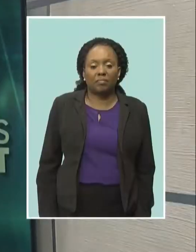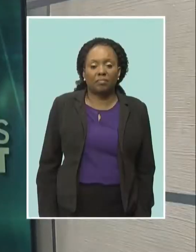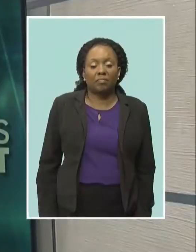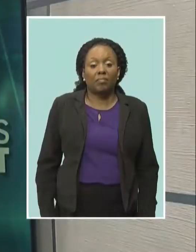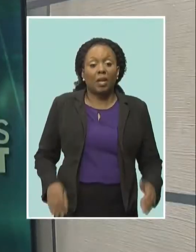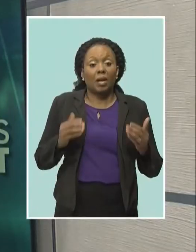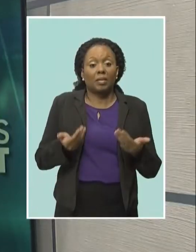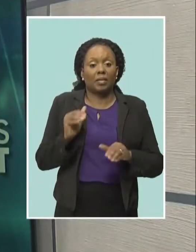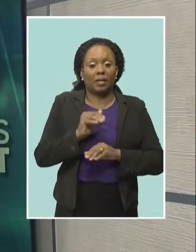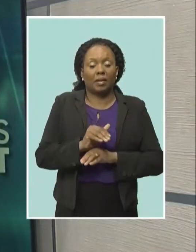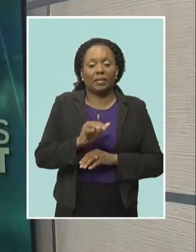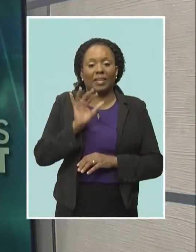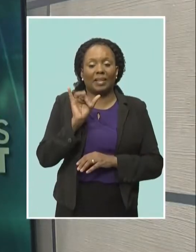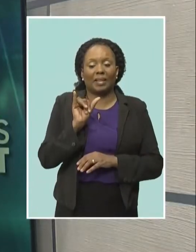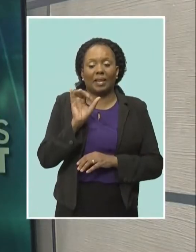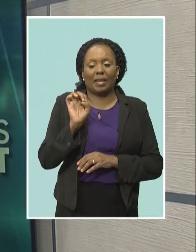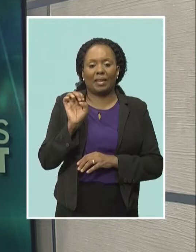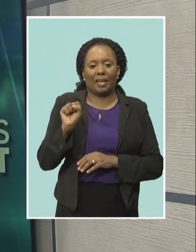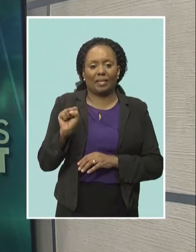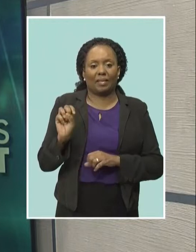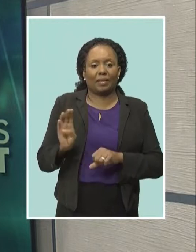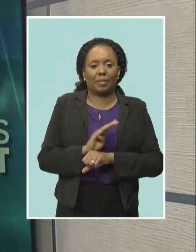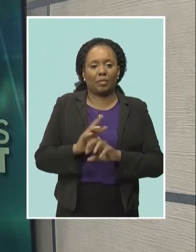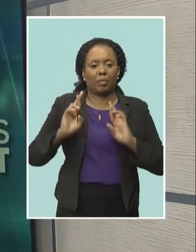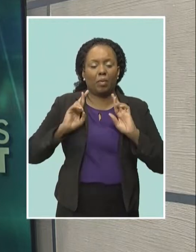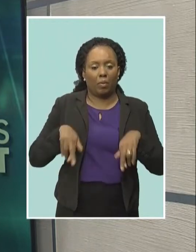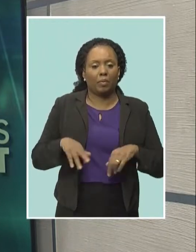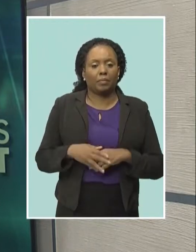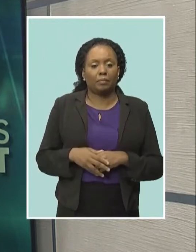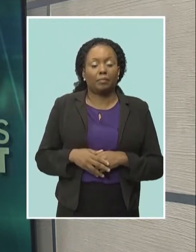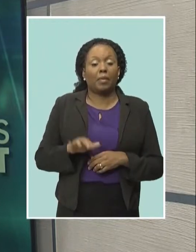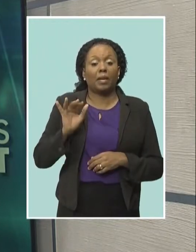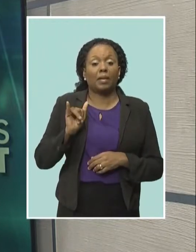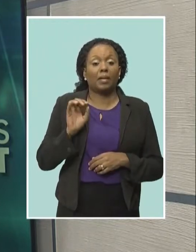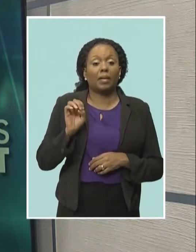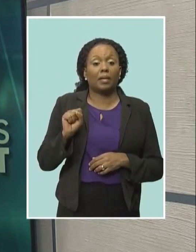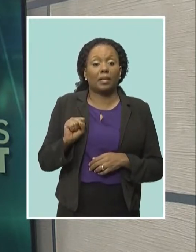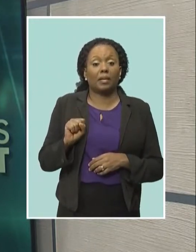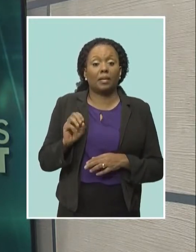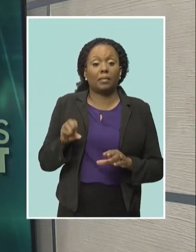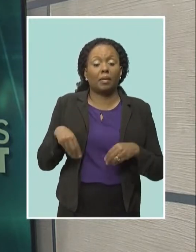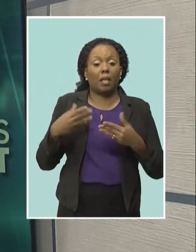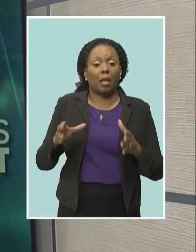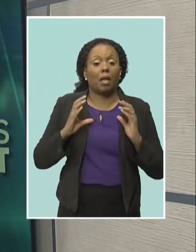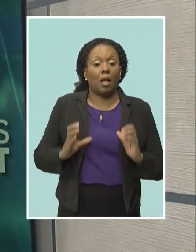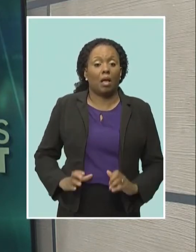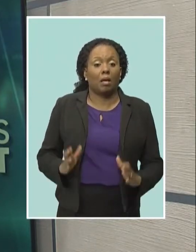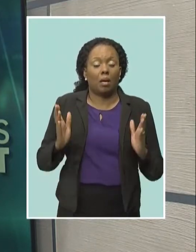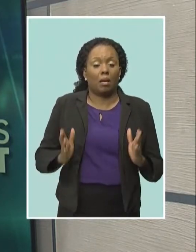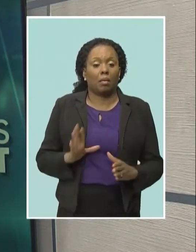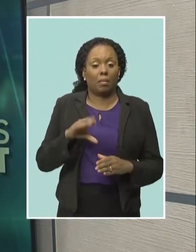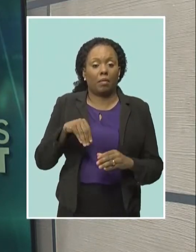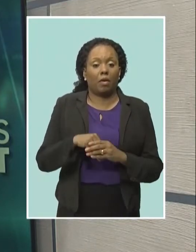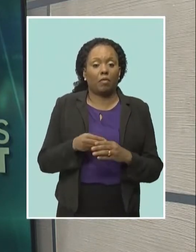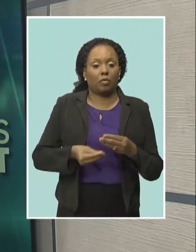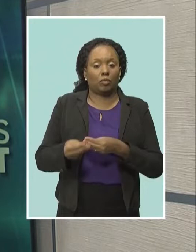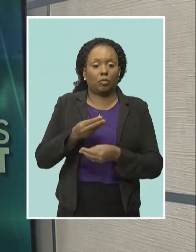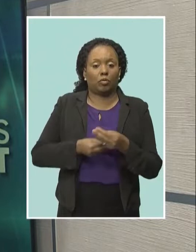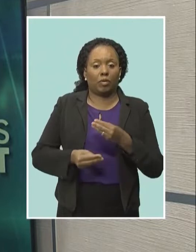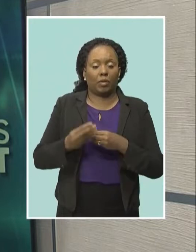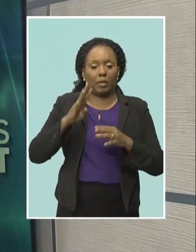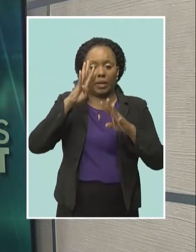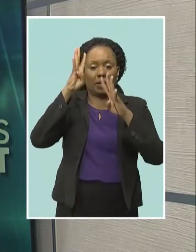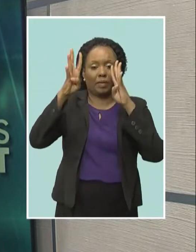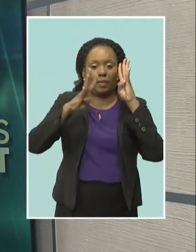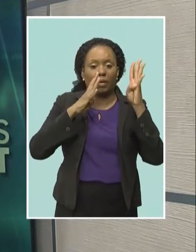In tonight's Yes Business Report, the Youth Entrepreneurship Scheme recently made provision for some of its clients to be part of the Trade and Innovation Summit